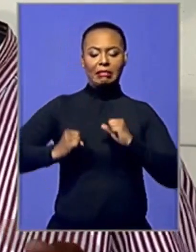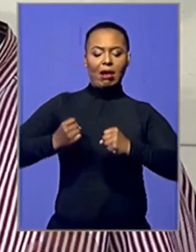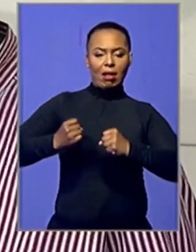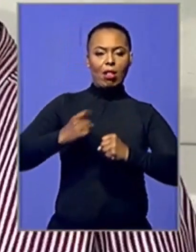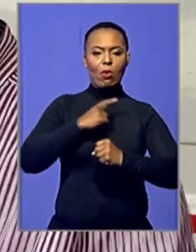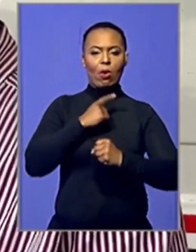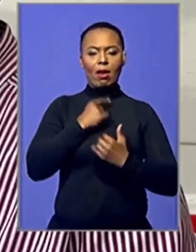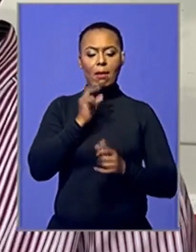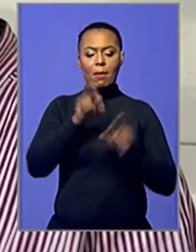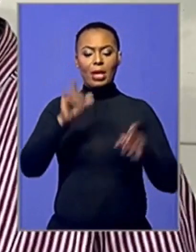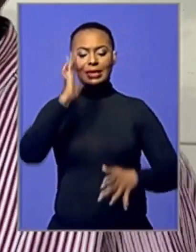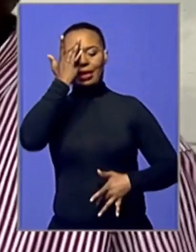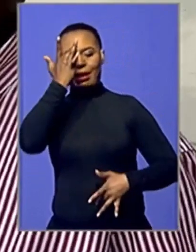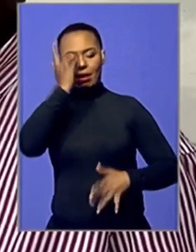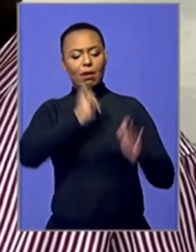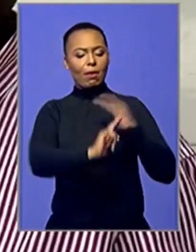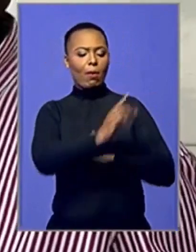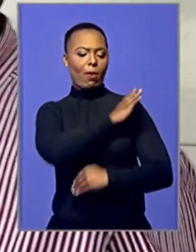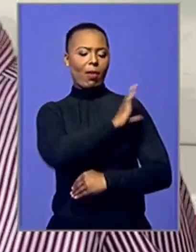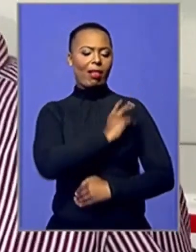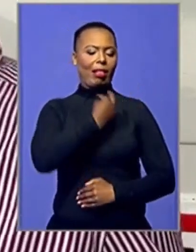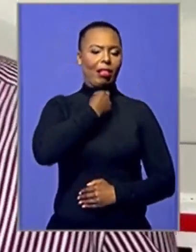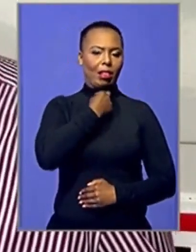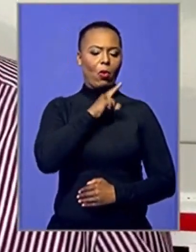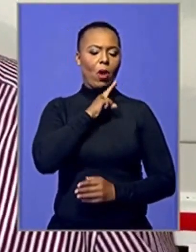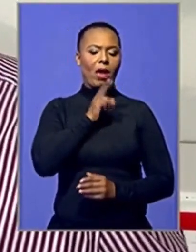ba tšea dihlare ka moki